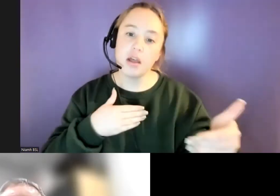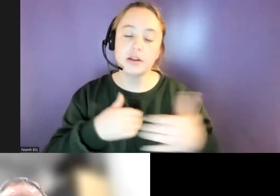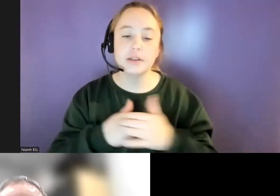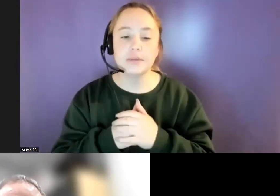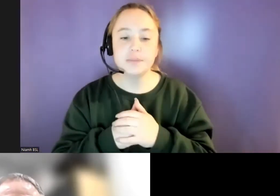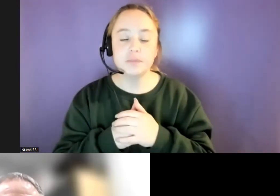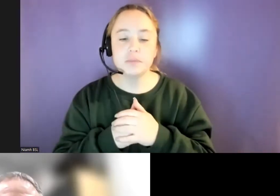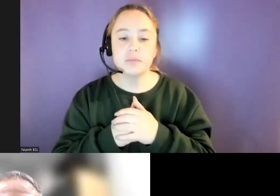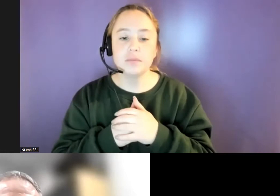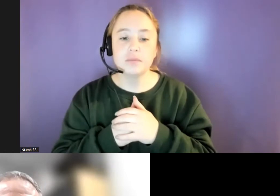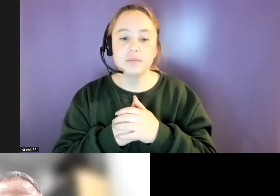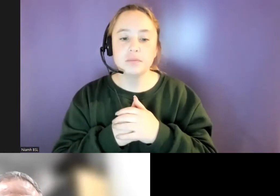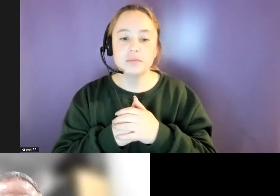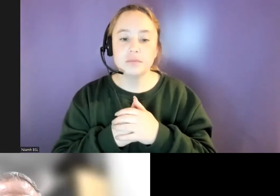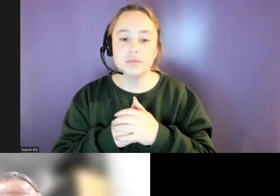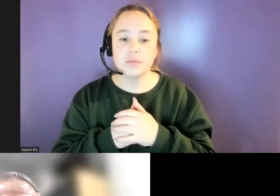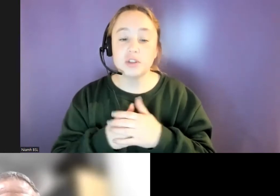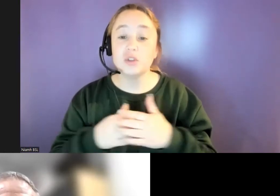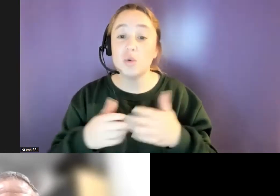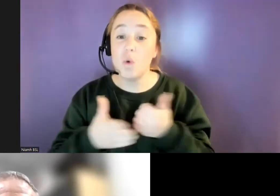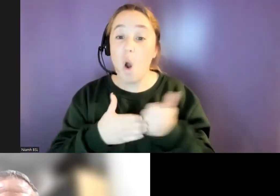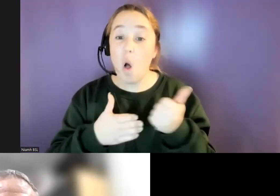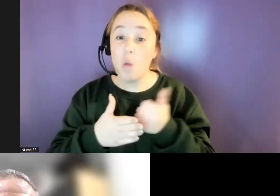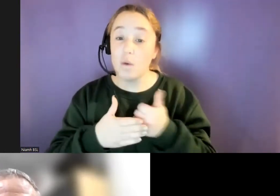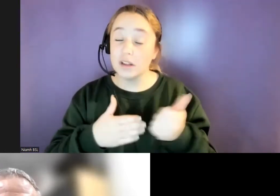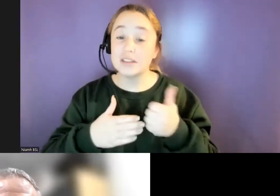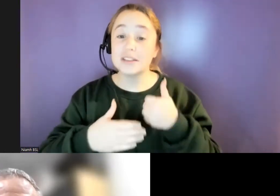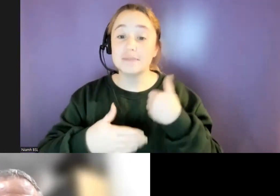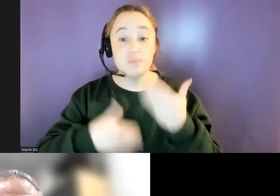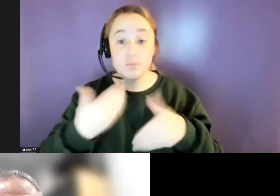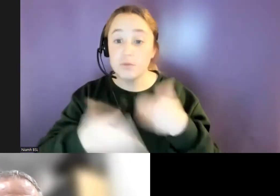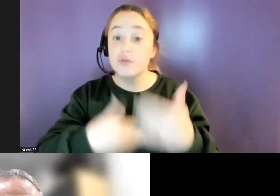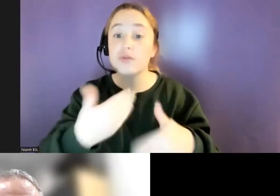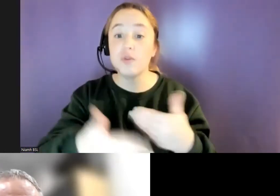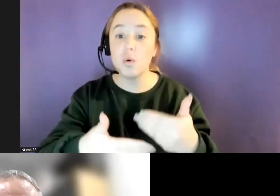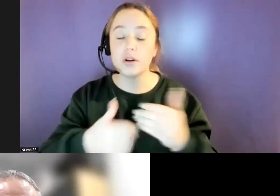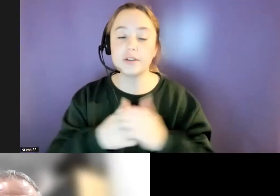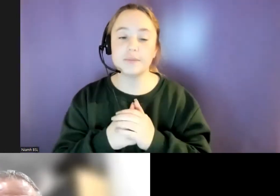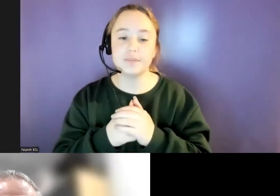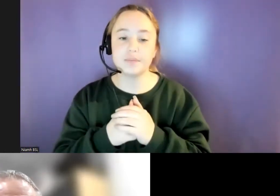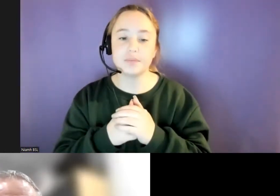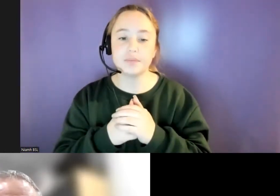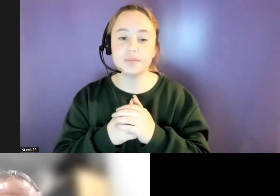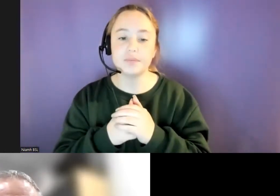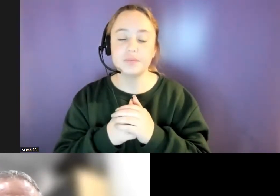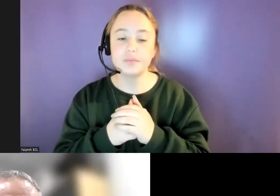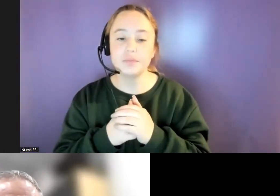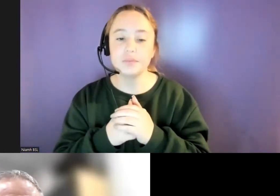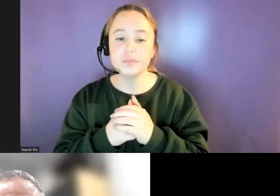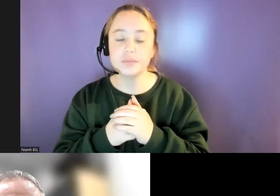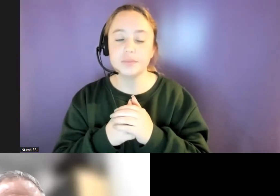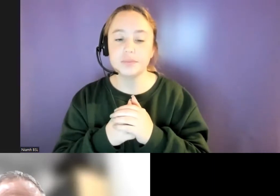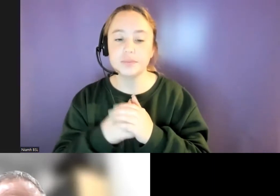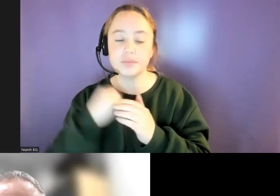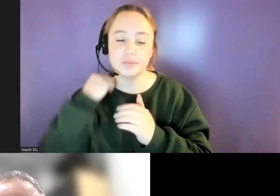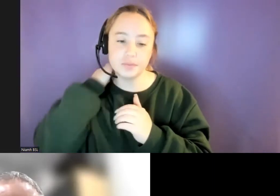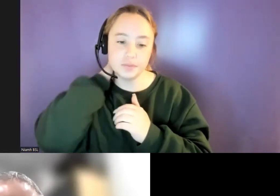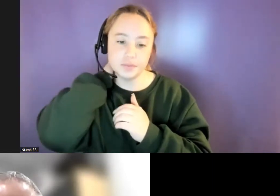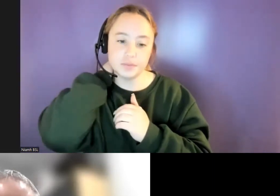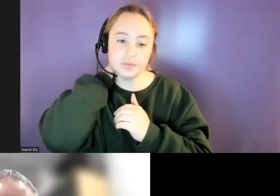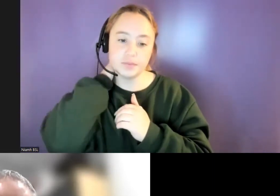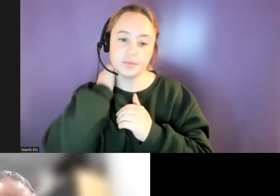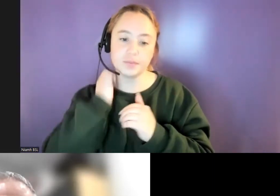continuously moving forward. Other applications we're looking at, and it's there's not a